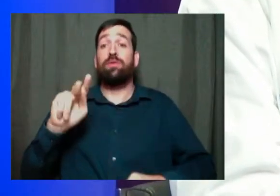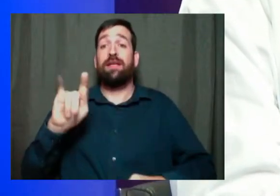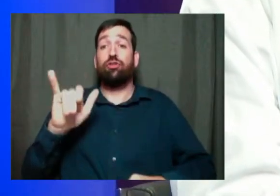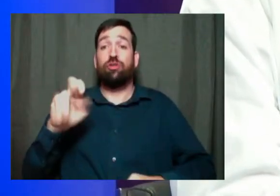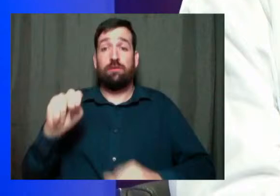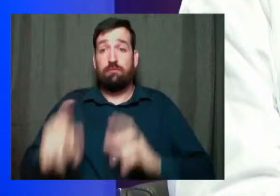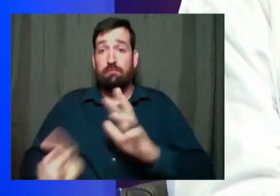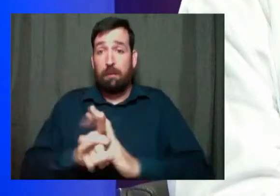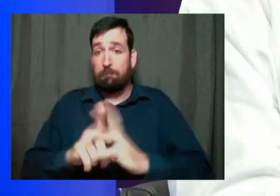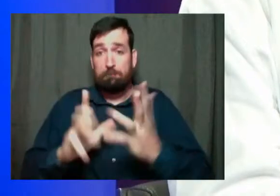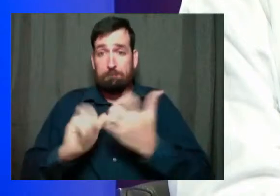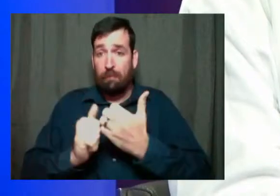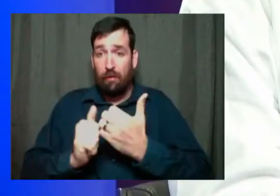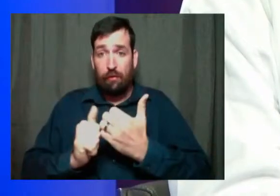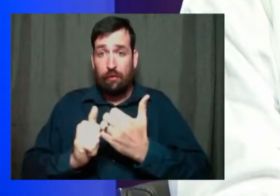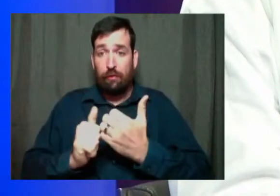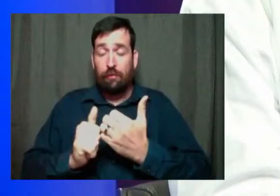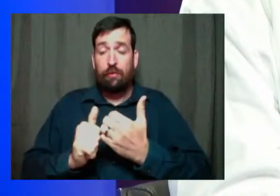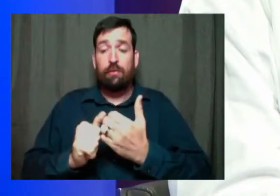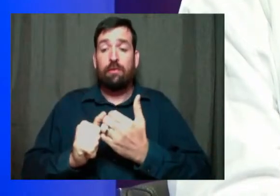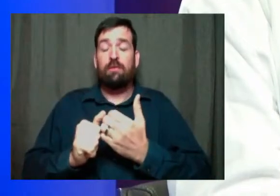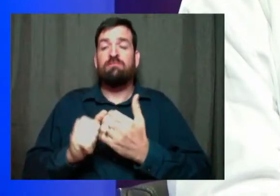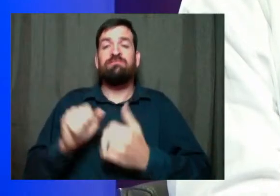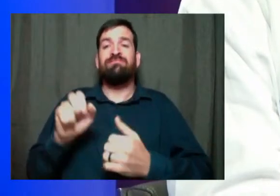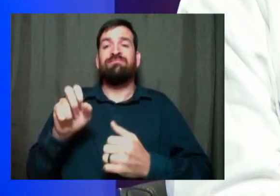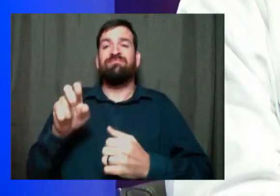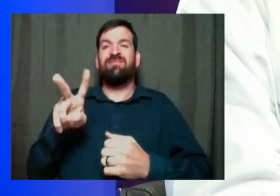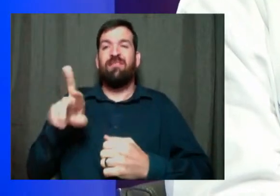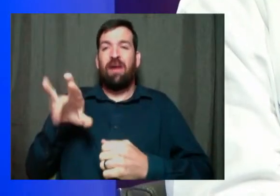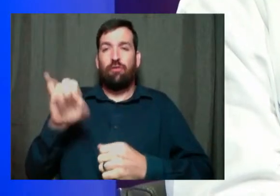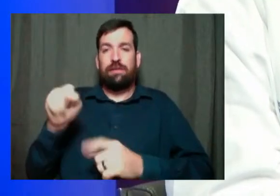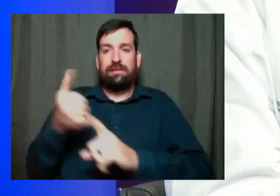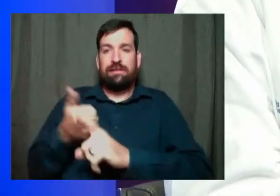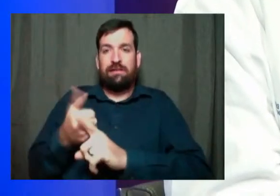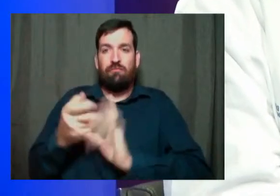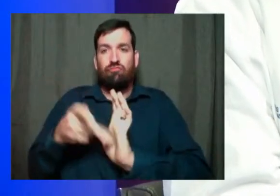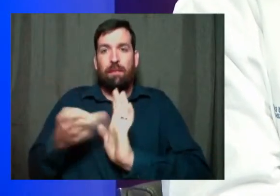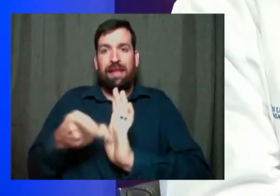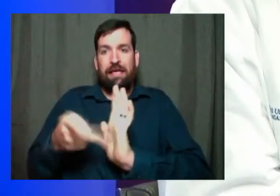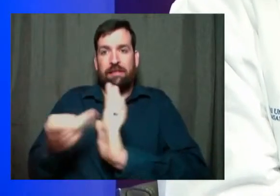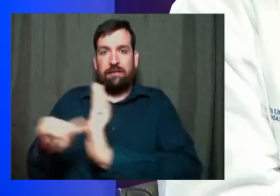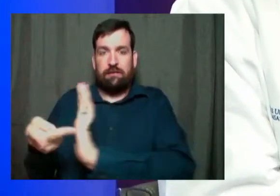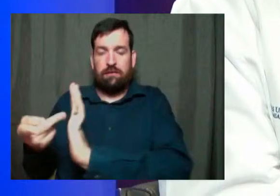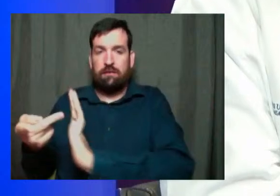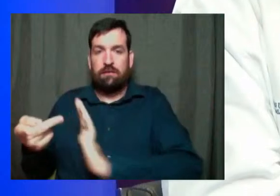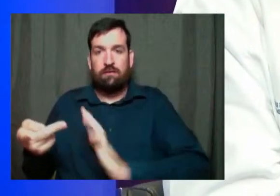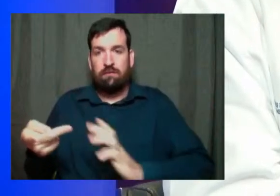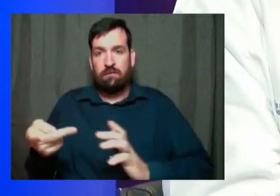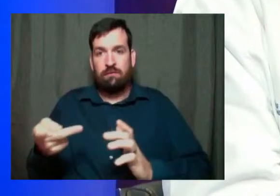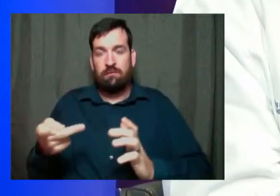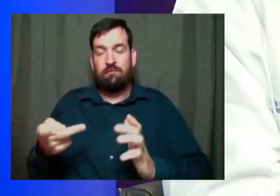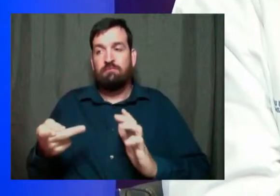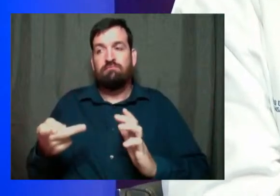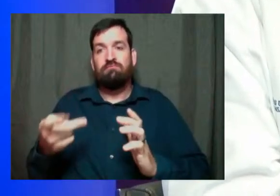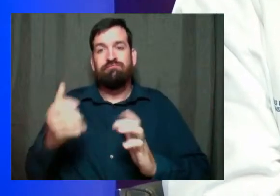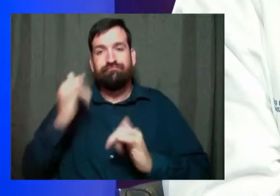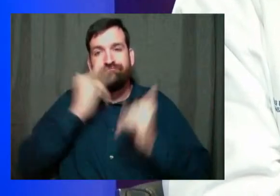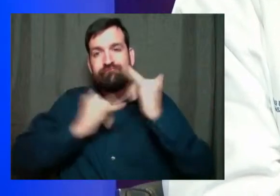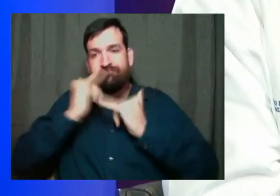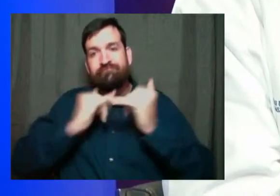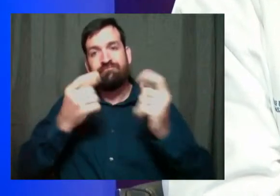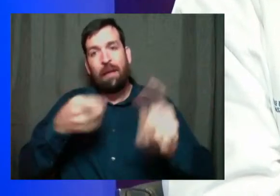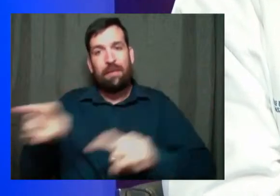that the viral replication is not especially mistake-proof. It actually is